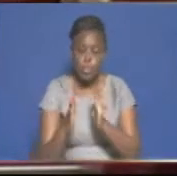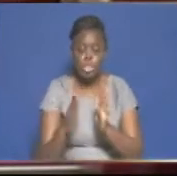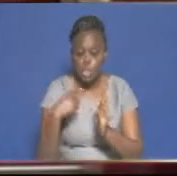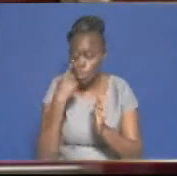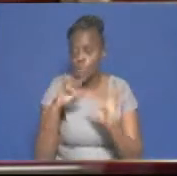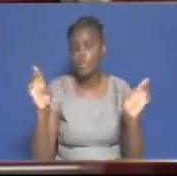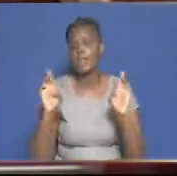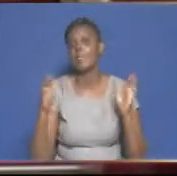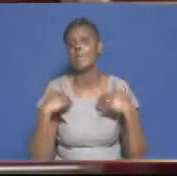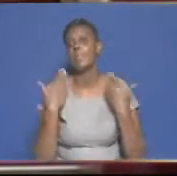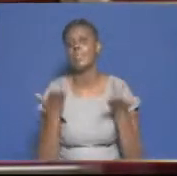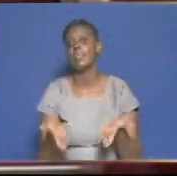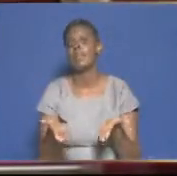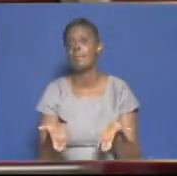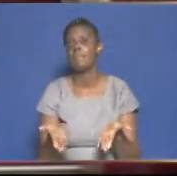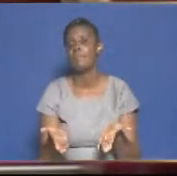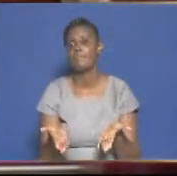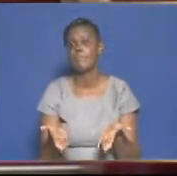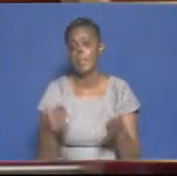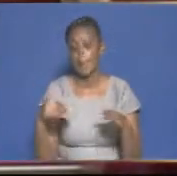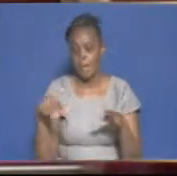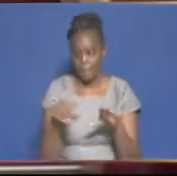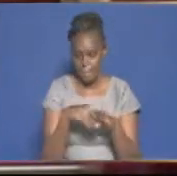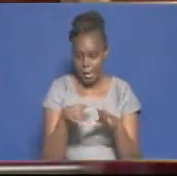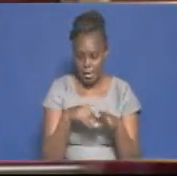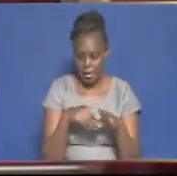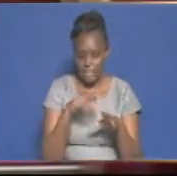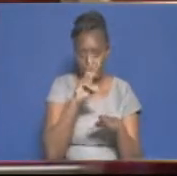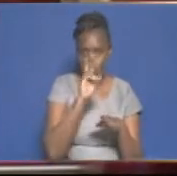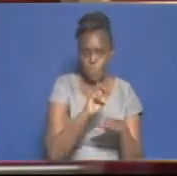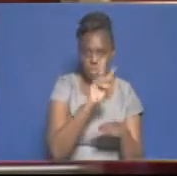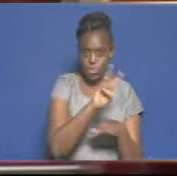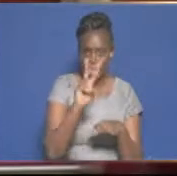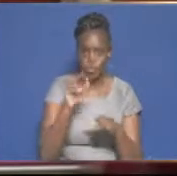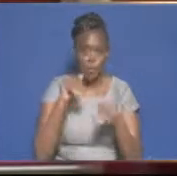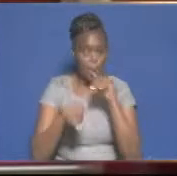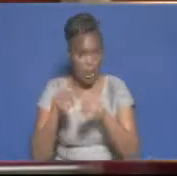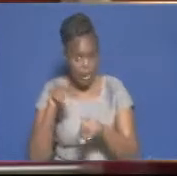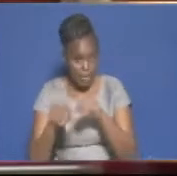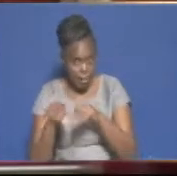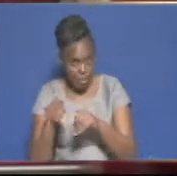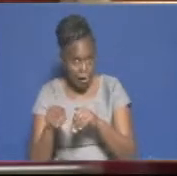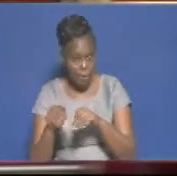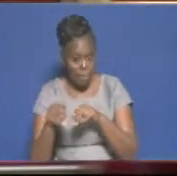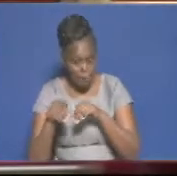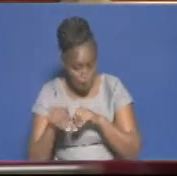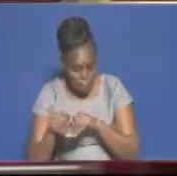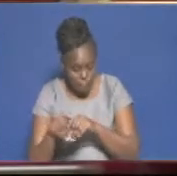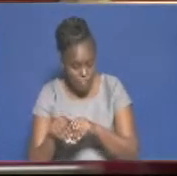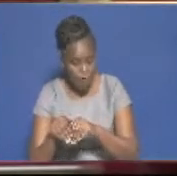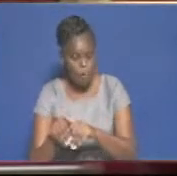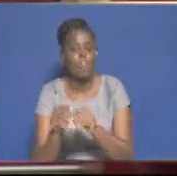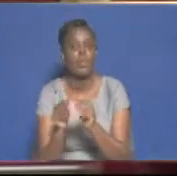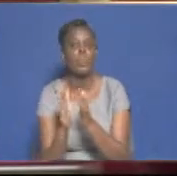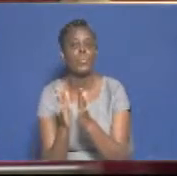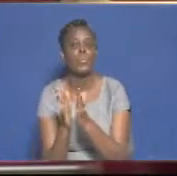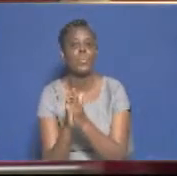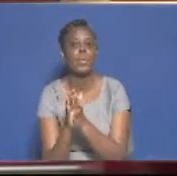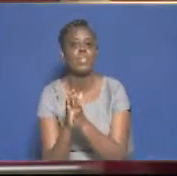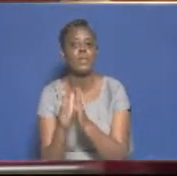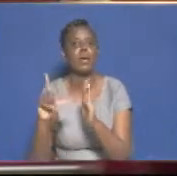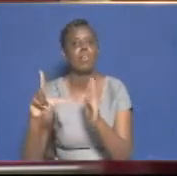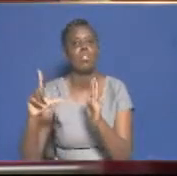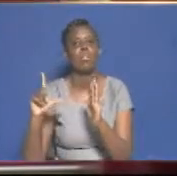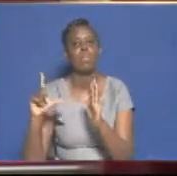prepared themselves to participate in the 2022 elections in compliance with the existing